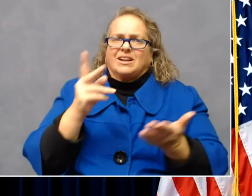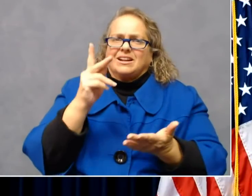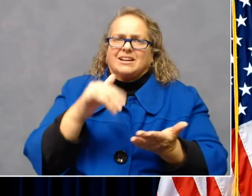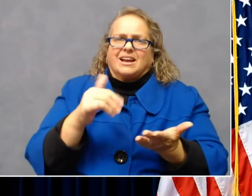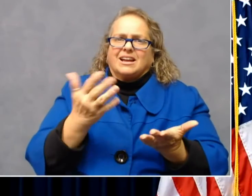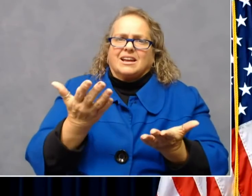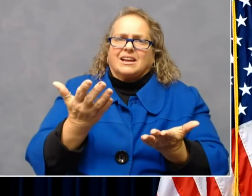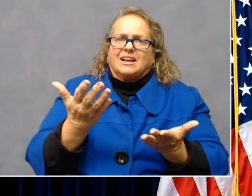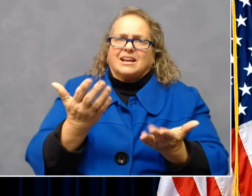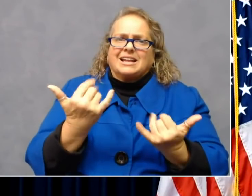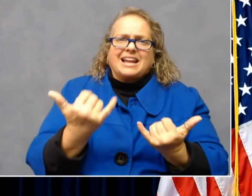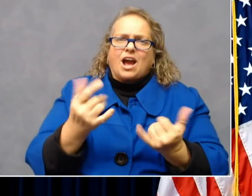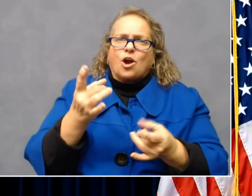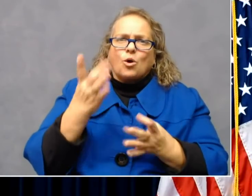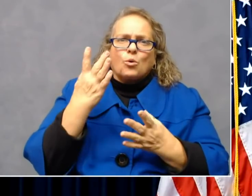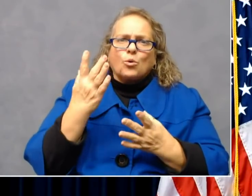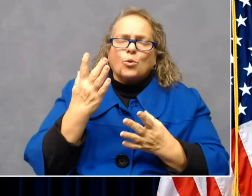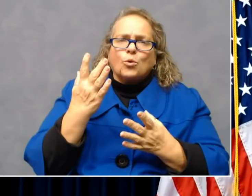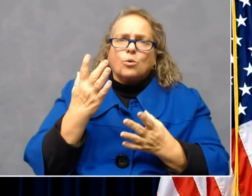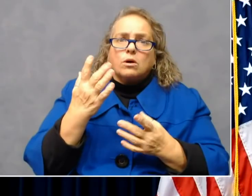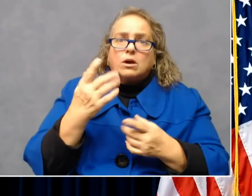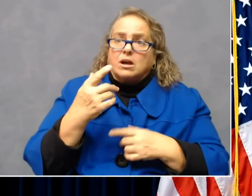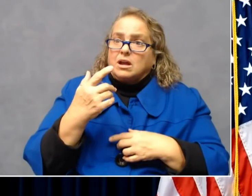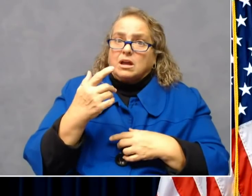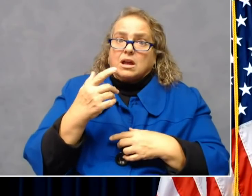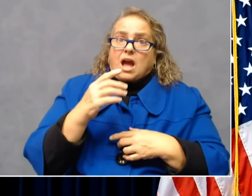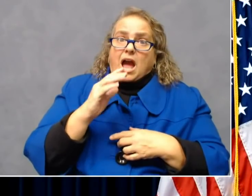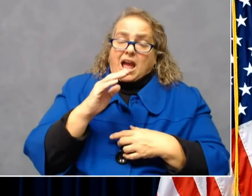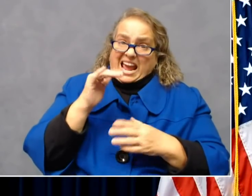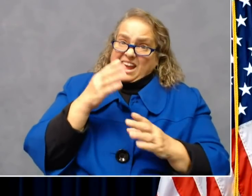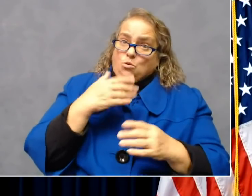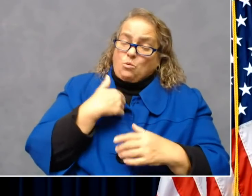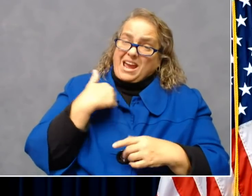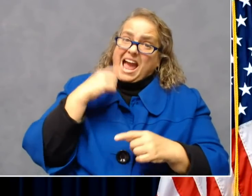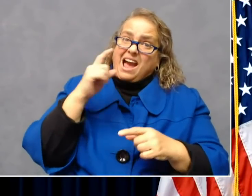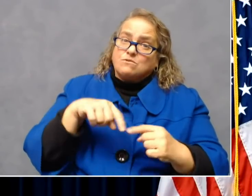our best punch against this virus. If we only do half measures,